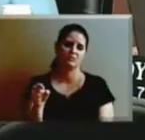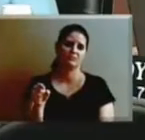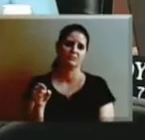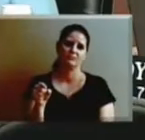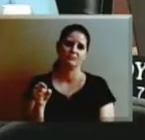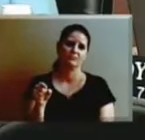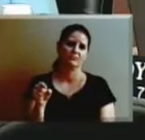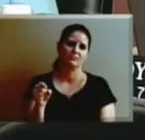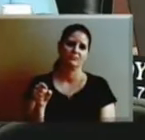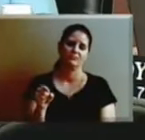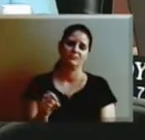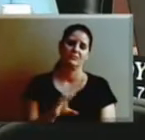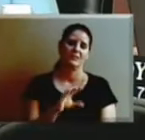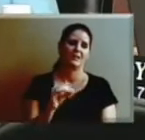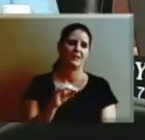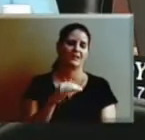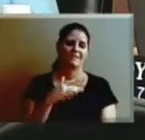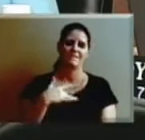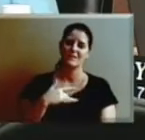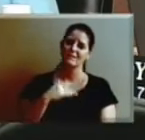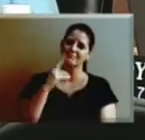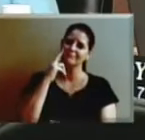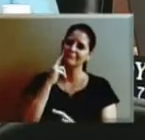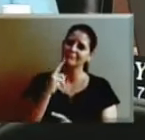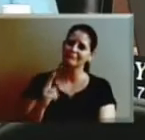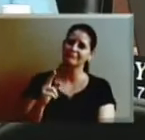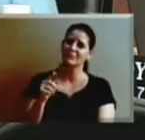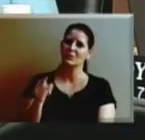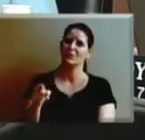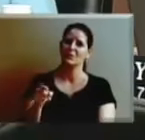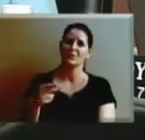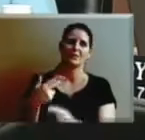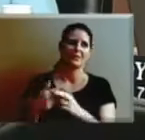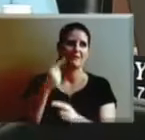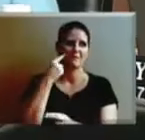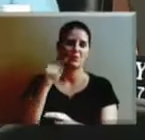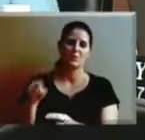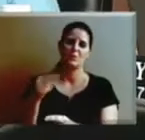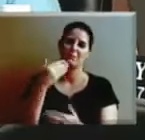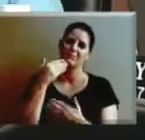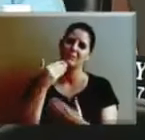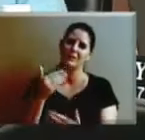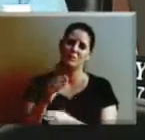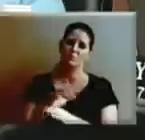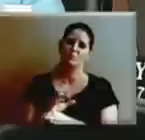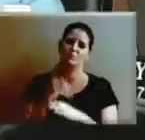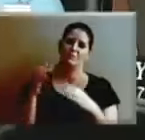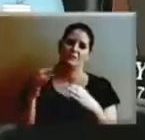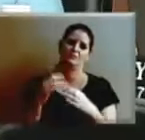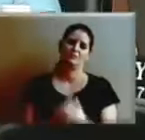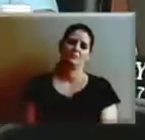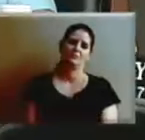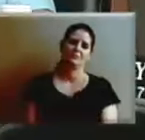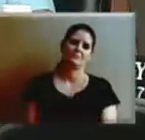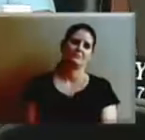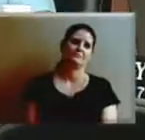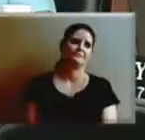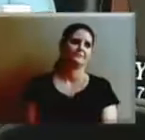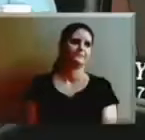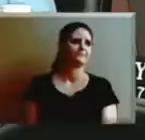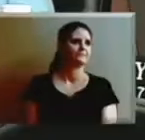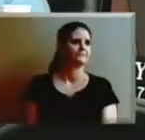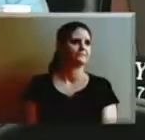honor to be able to dedicate this and name this after you, Beverly. Mm. So thank you so much, the board. Thank